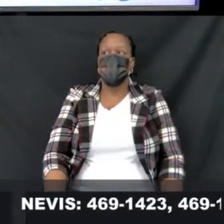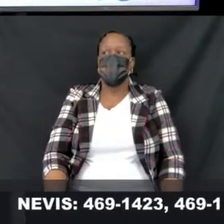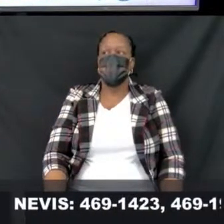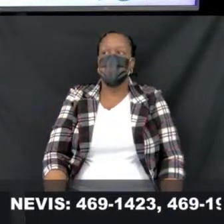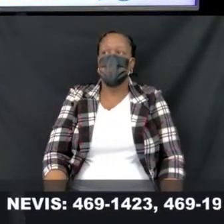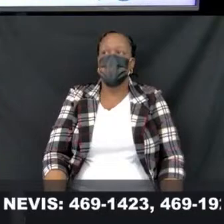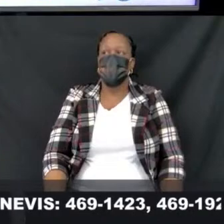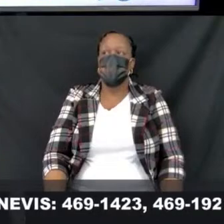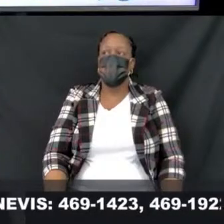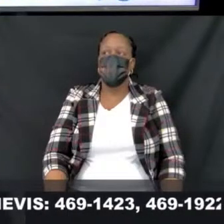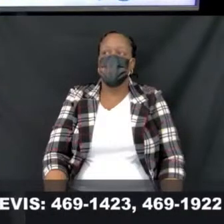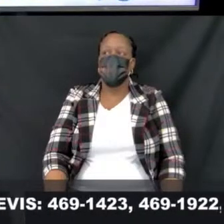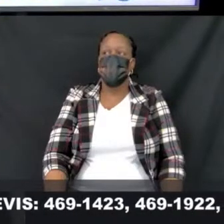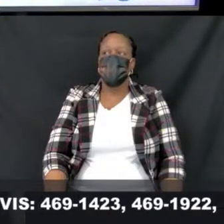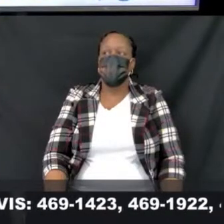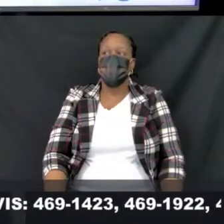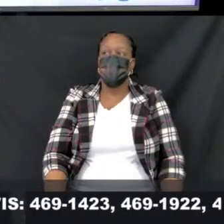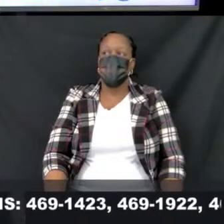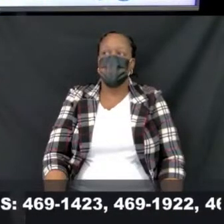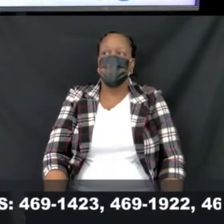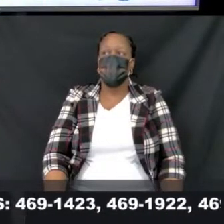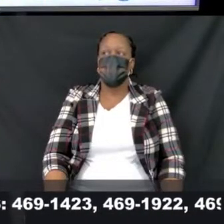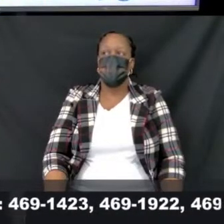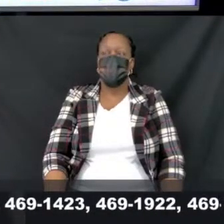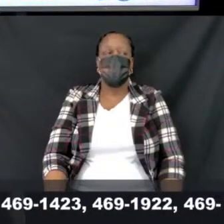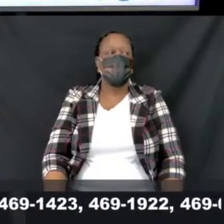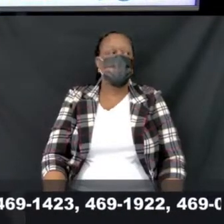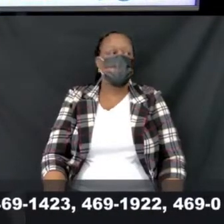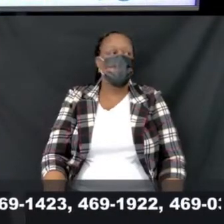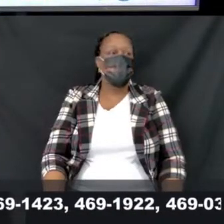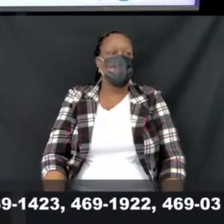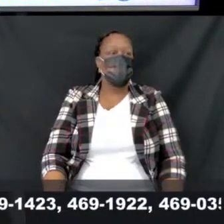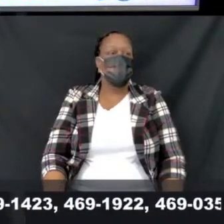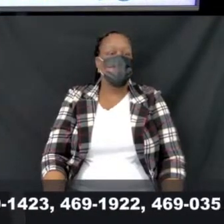they quarantine at their homes?